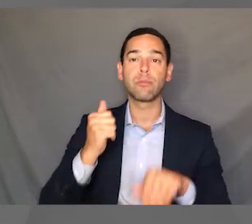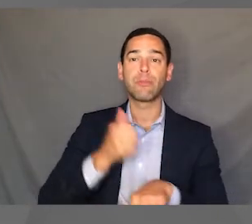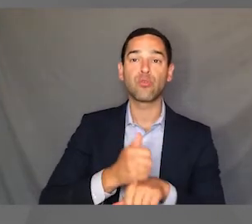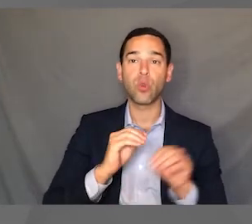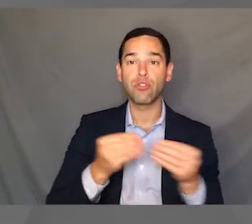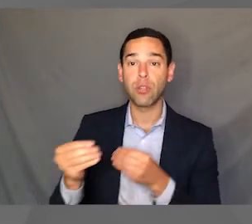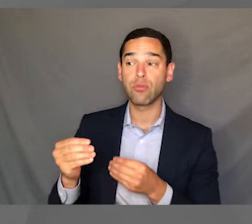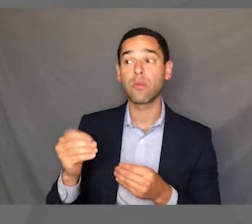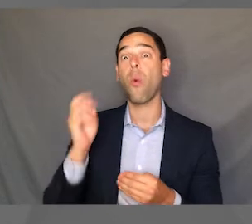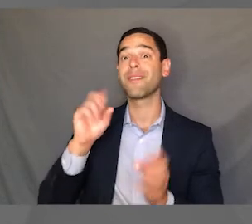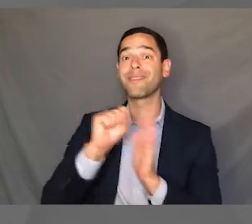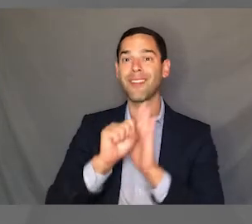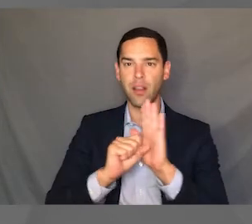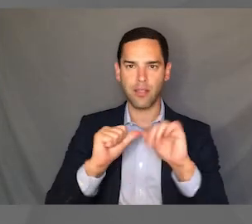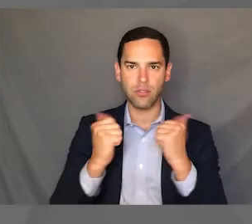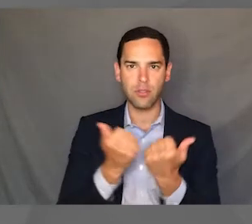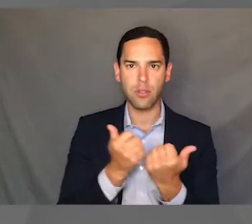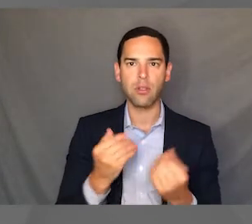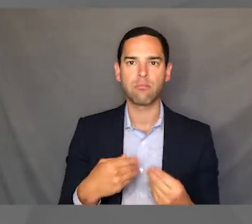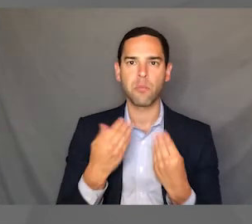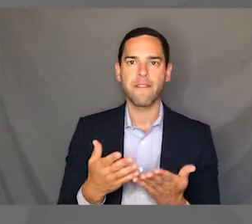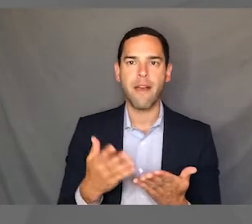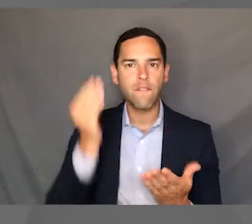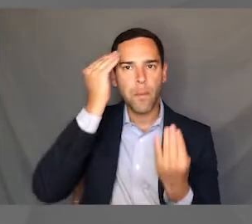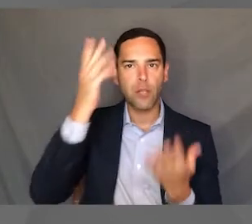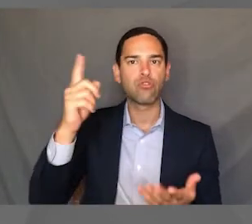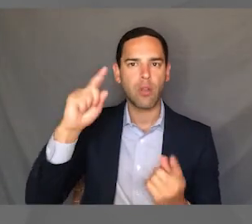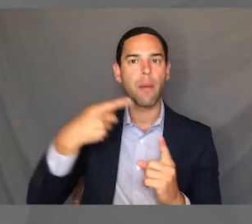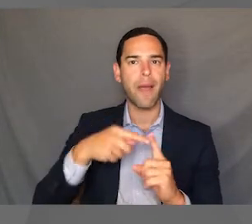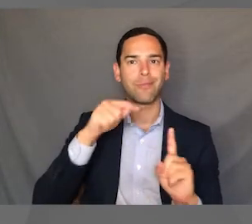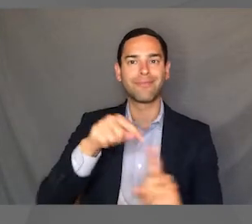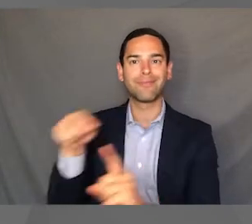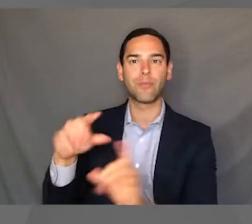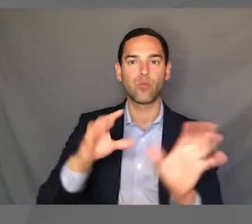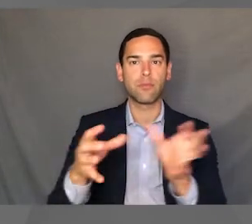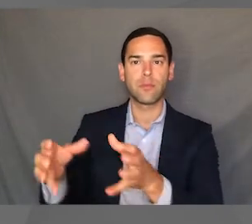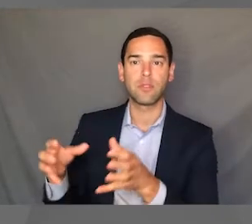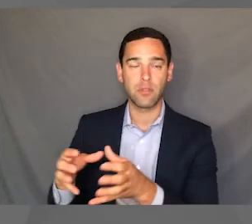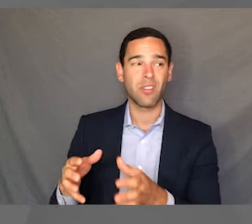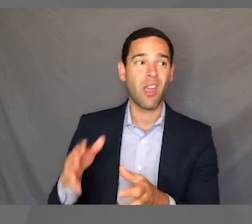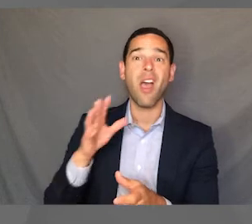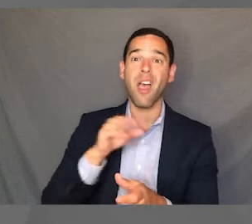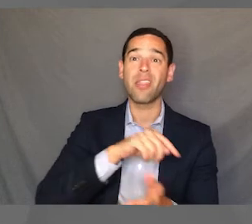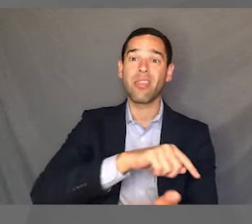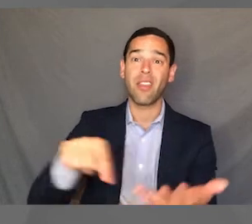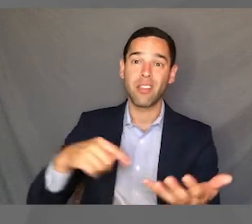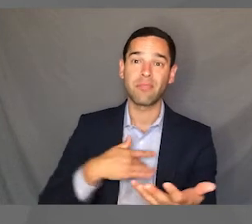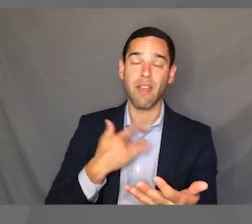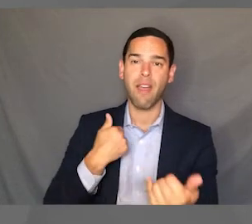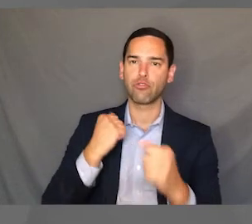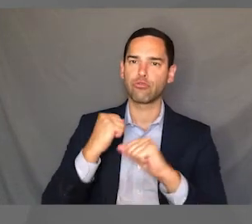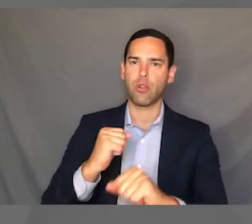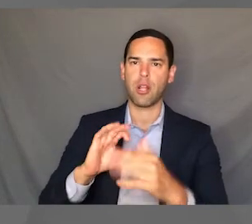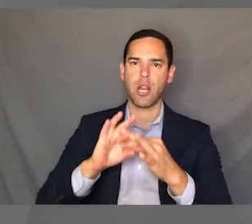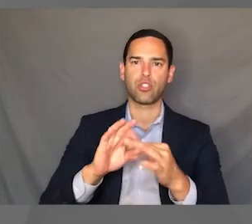state agencies that provide not only this information, but also have a strong connection and relationship with the